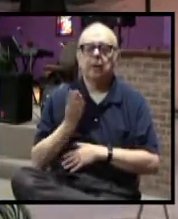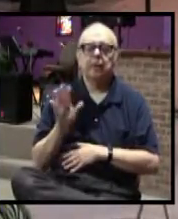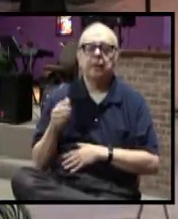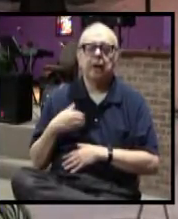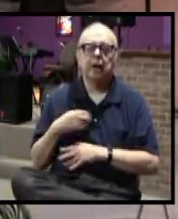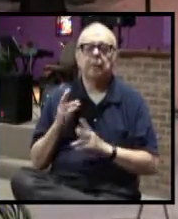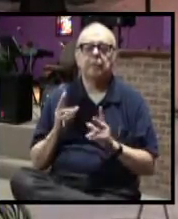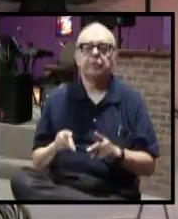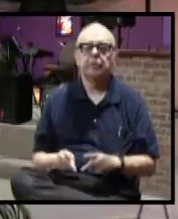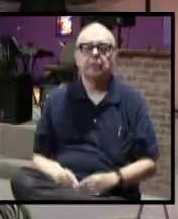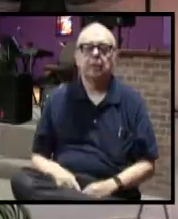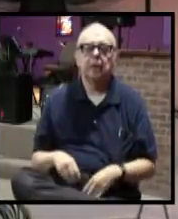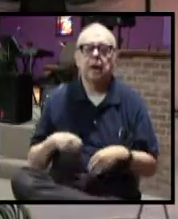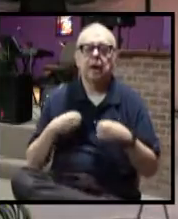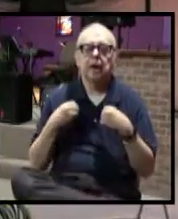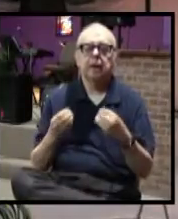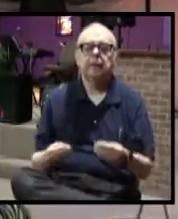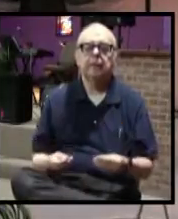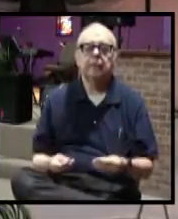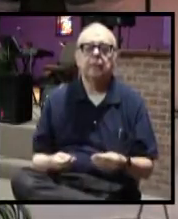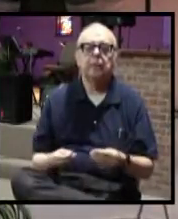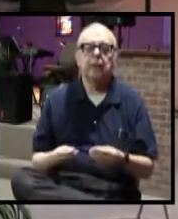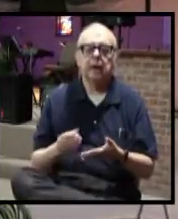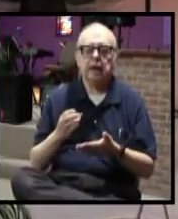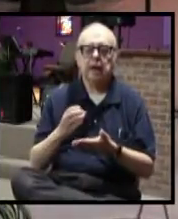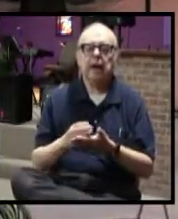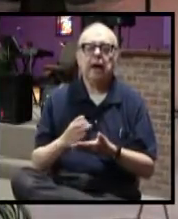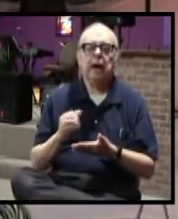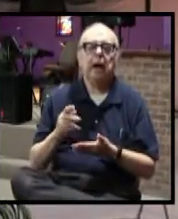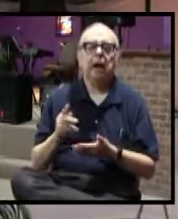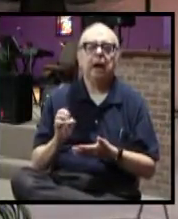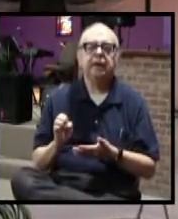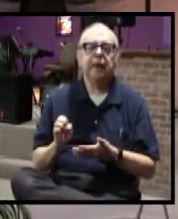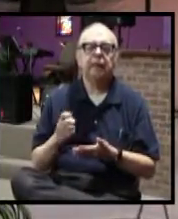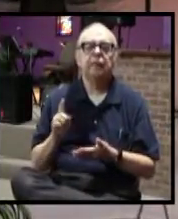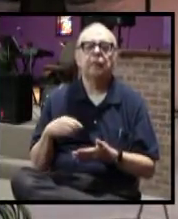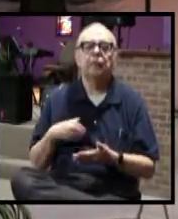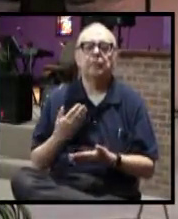And she has never had anybody give her a birthday cake.